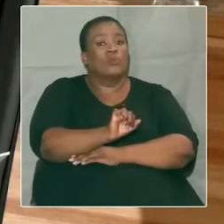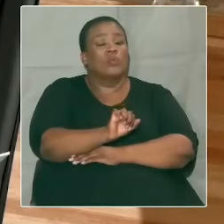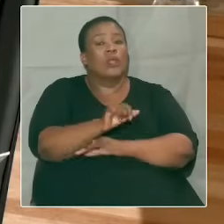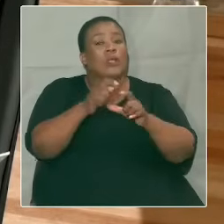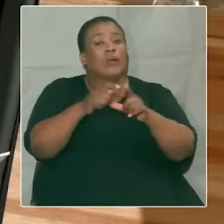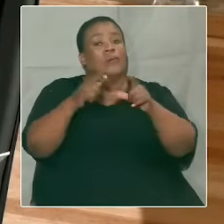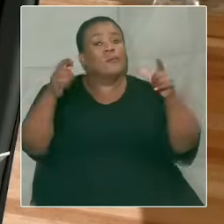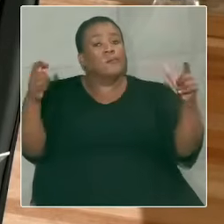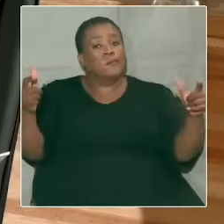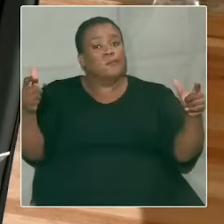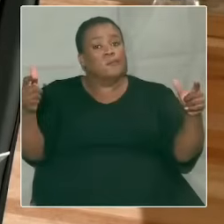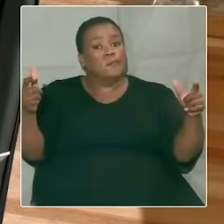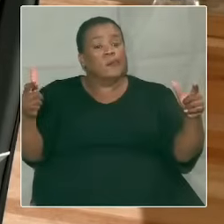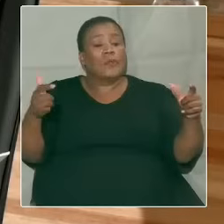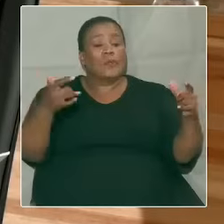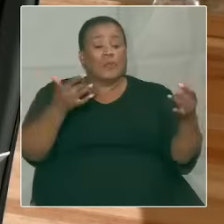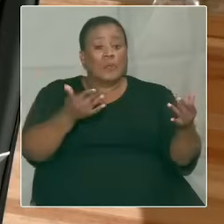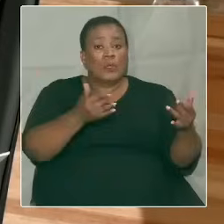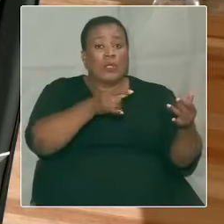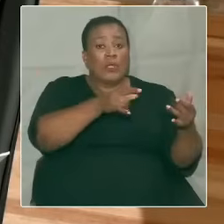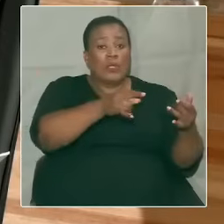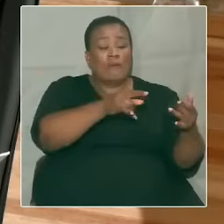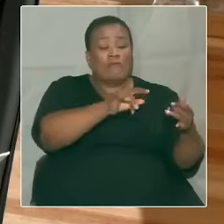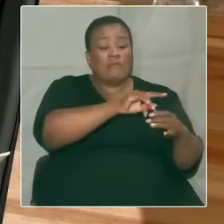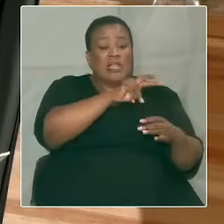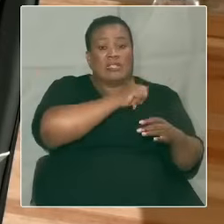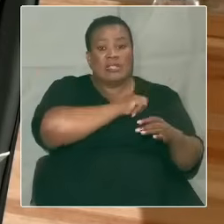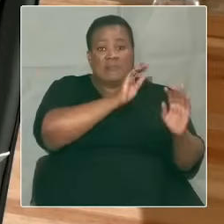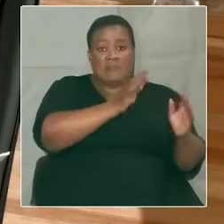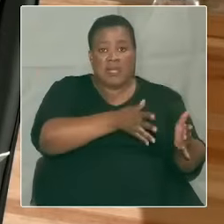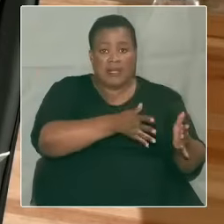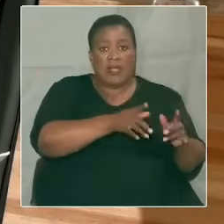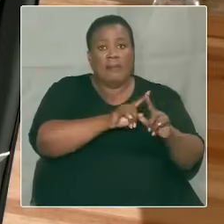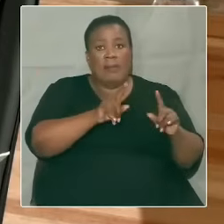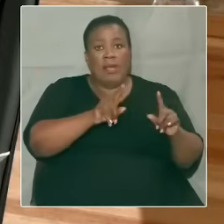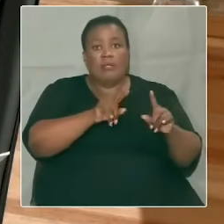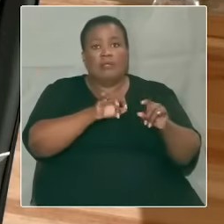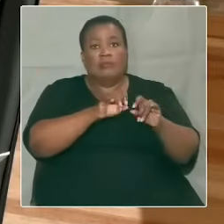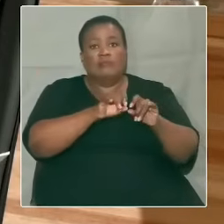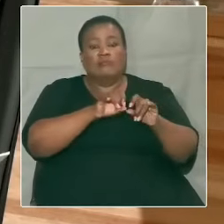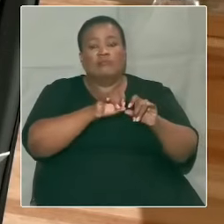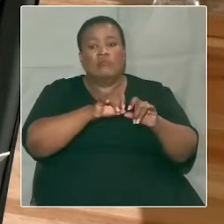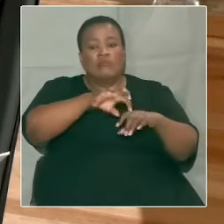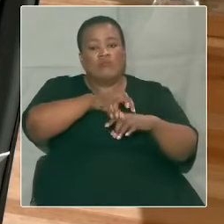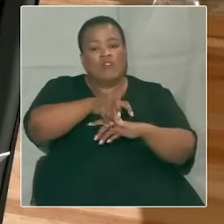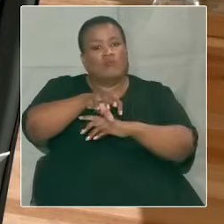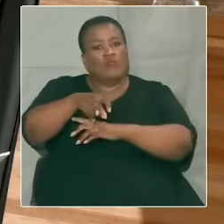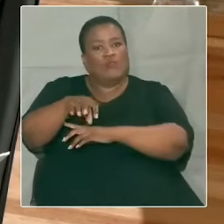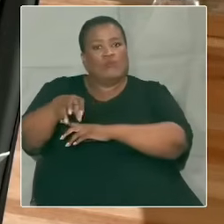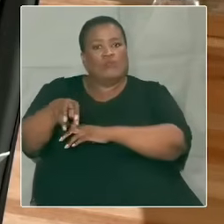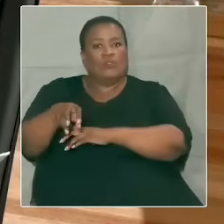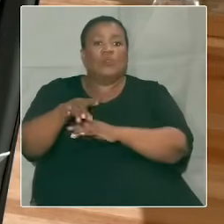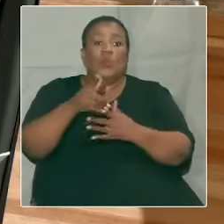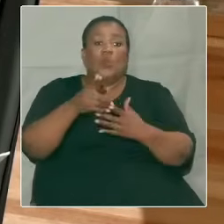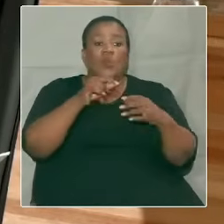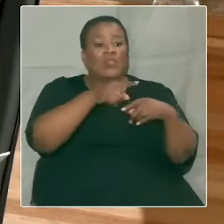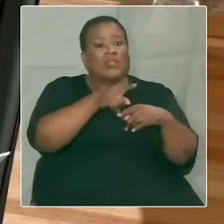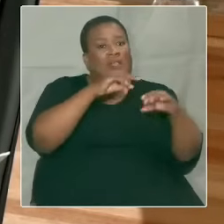that province to KZN and to focus on other issues as